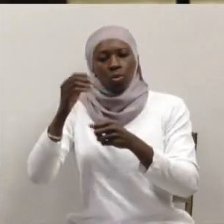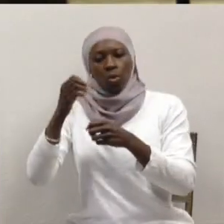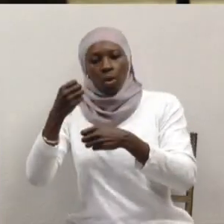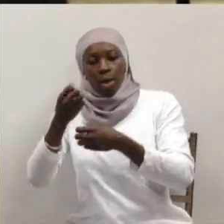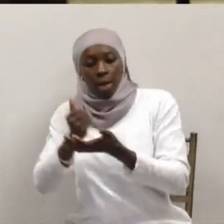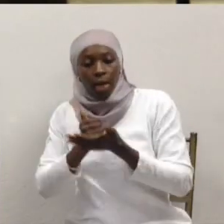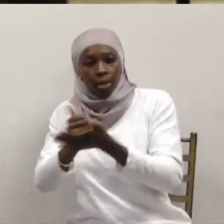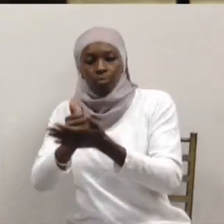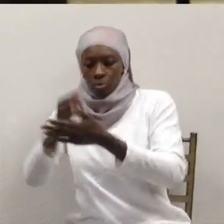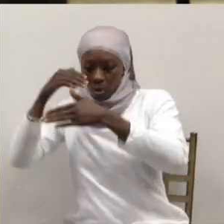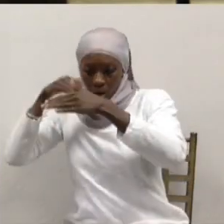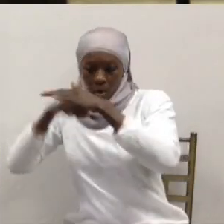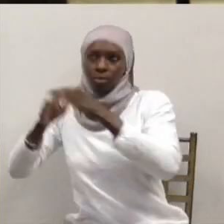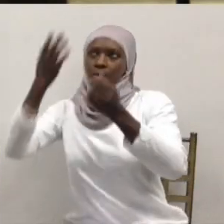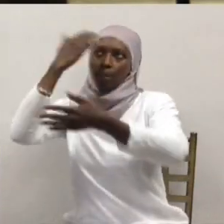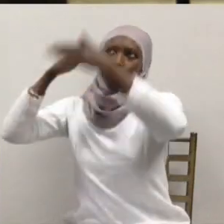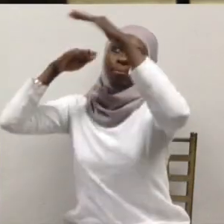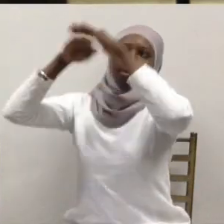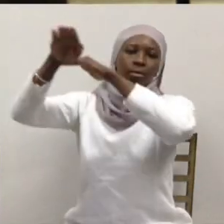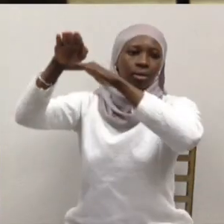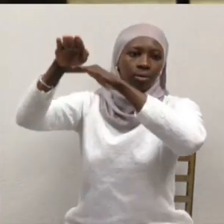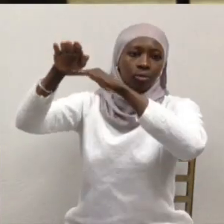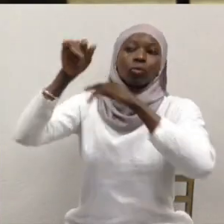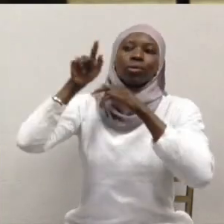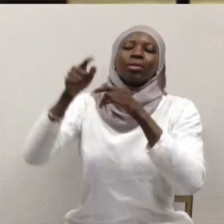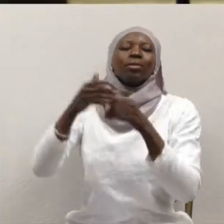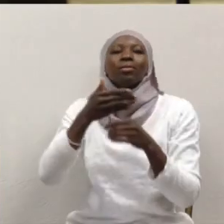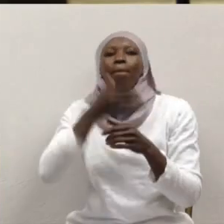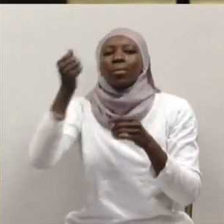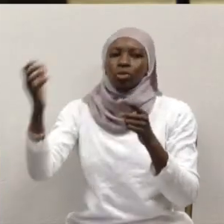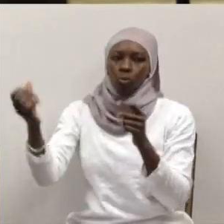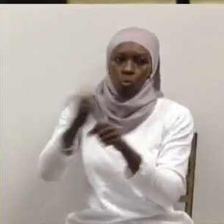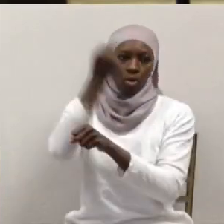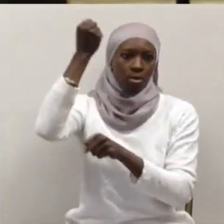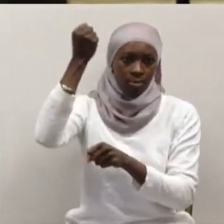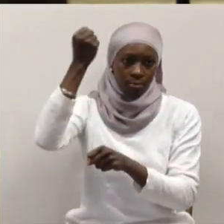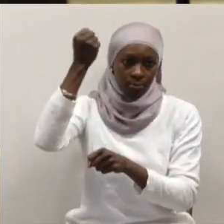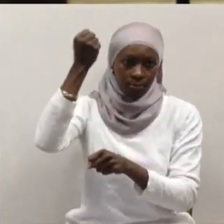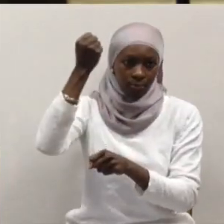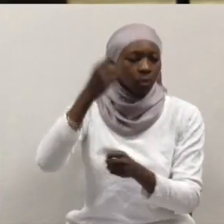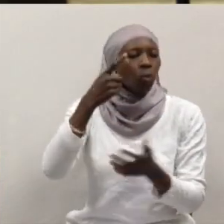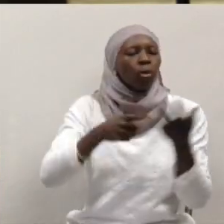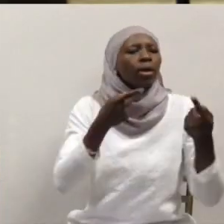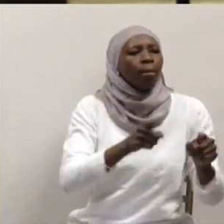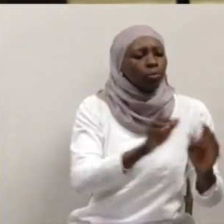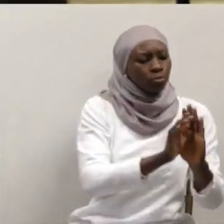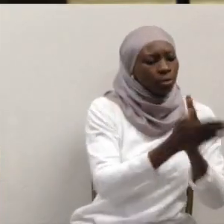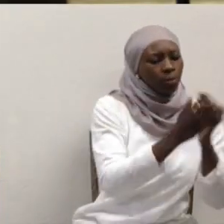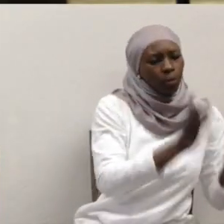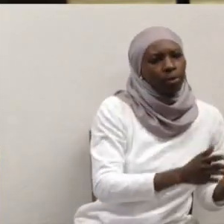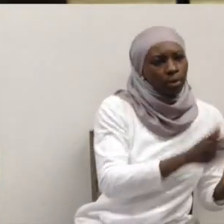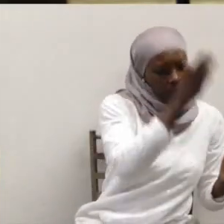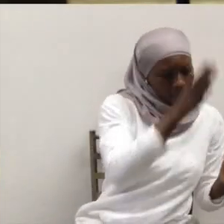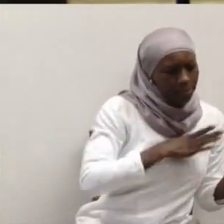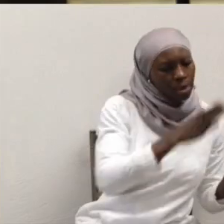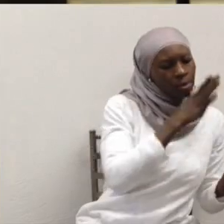is the greatest win of your entire life. And what will happen to those hypocrites, men and women,